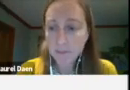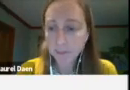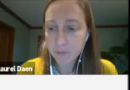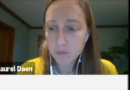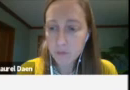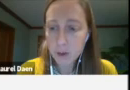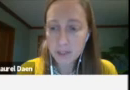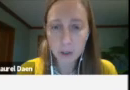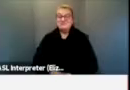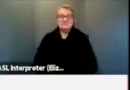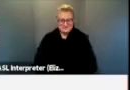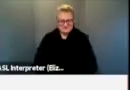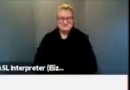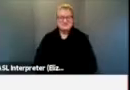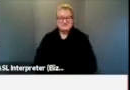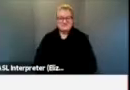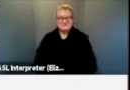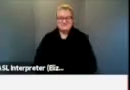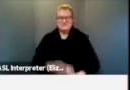okay. Please alert me if not.